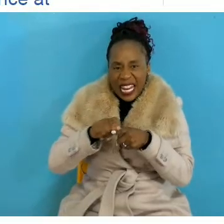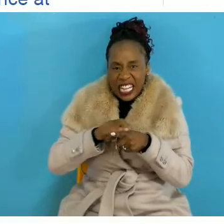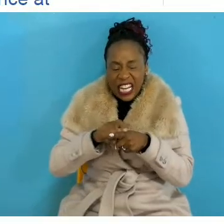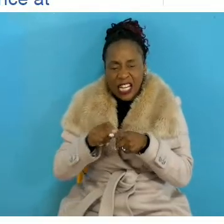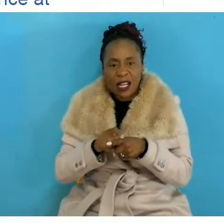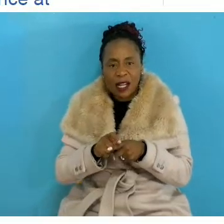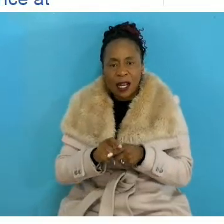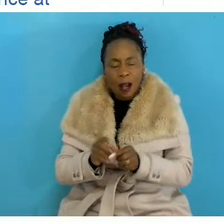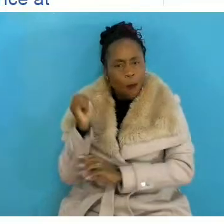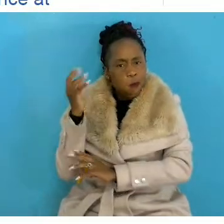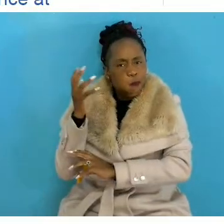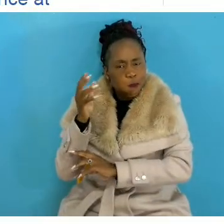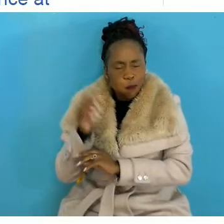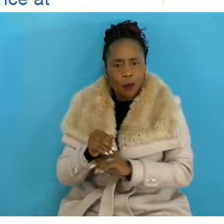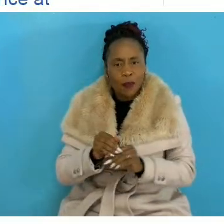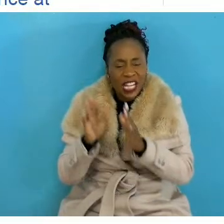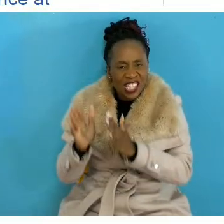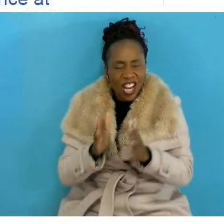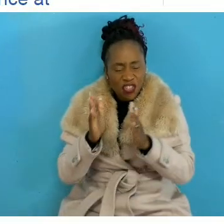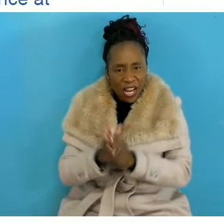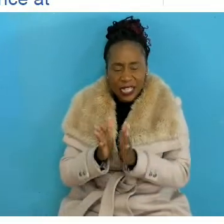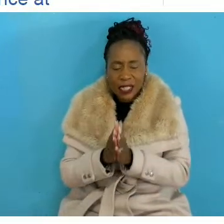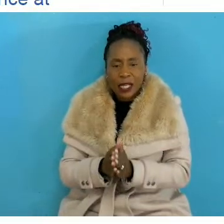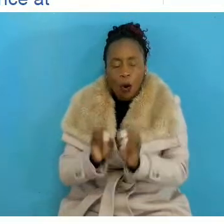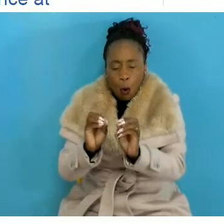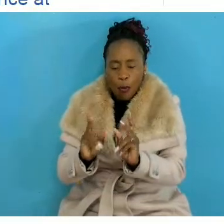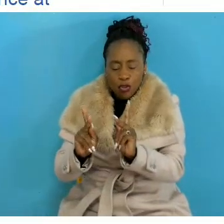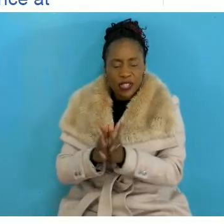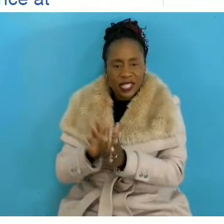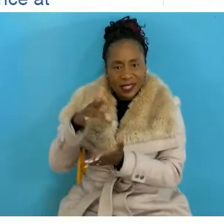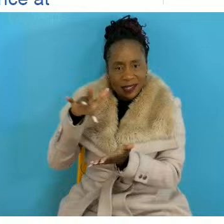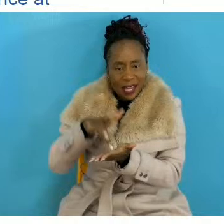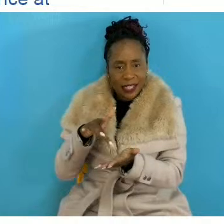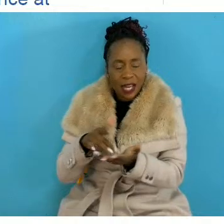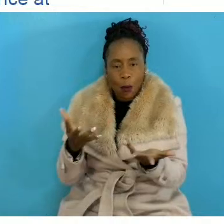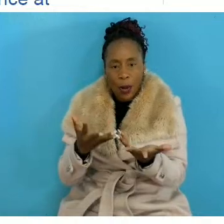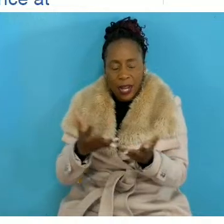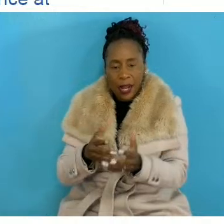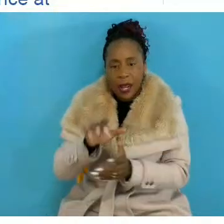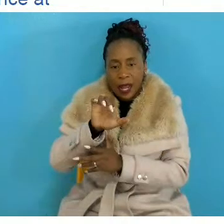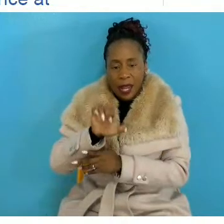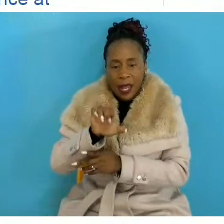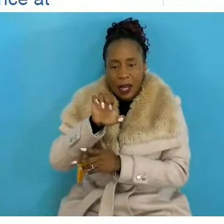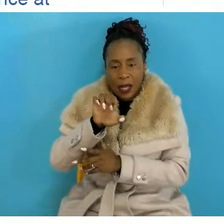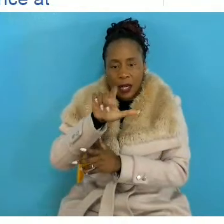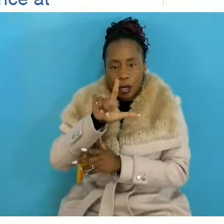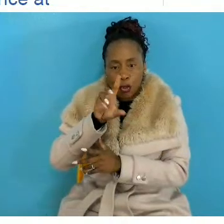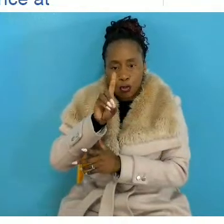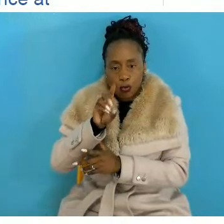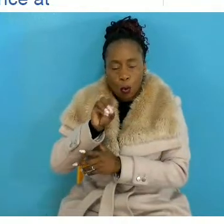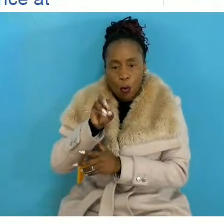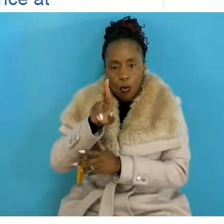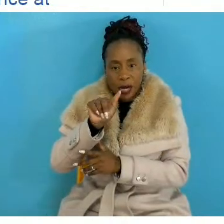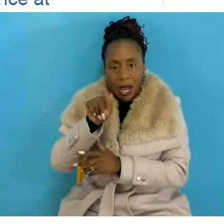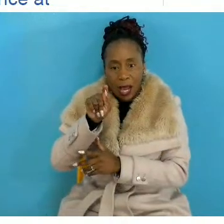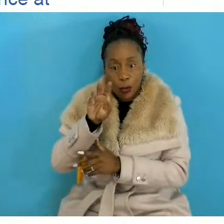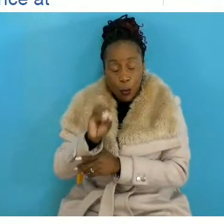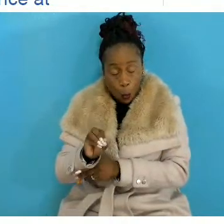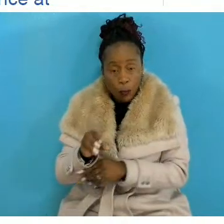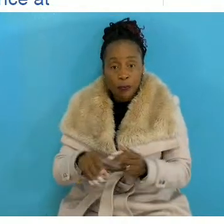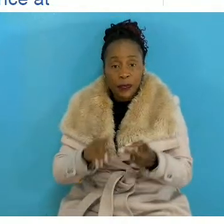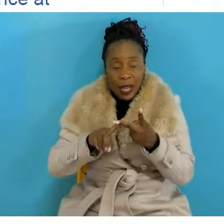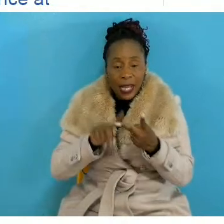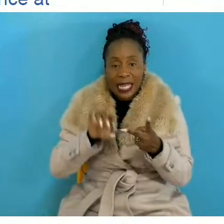and sessions at Simunye Opportunity Center, at Eldorado Opportunity Center, and Edenvale